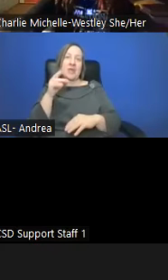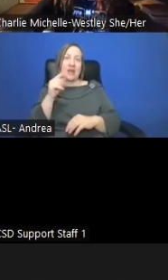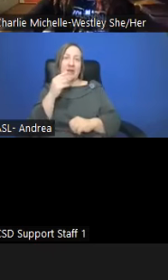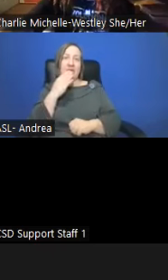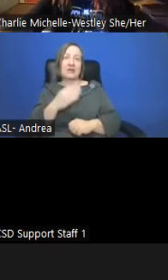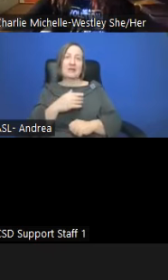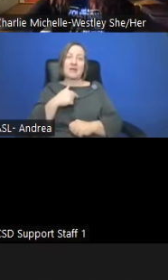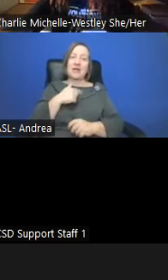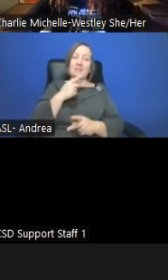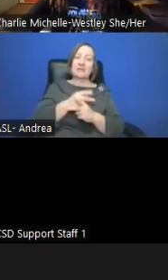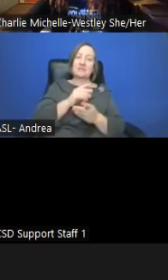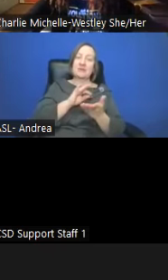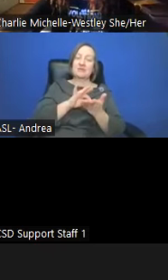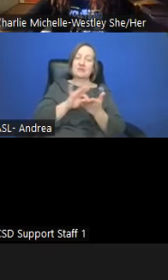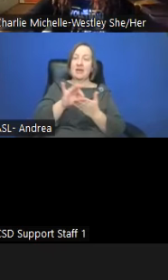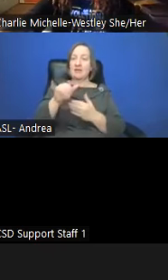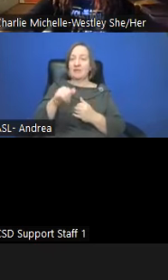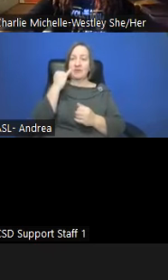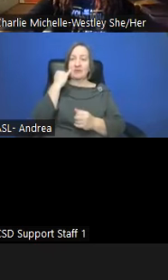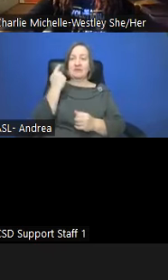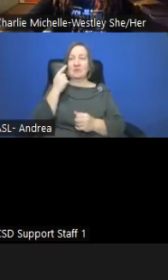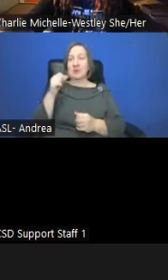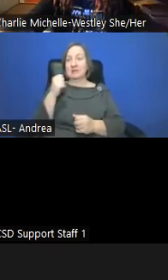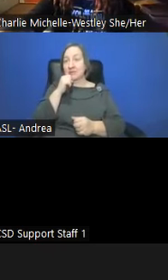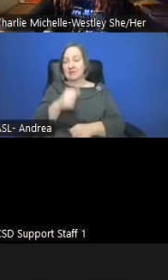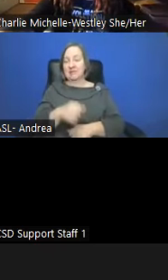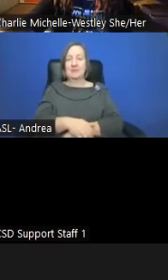am keeping track of those if nobody else is.